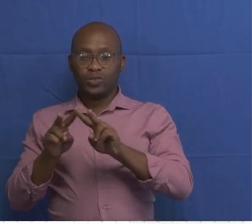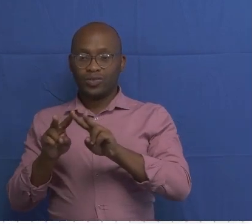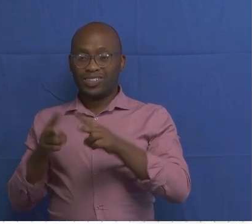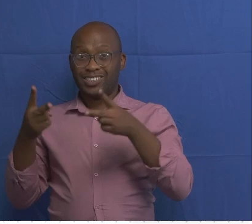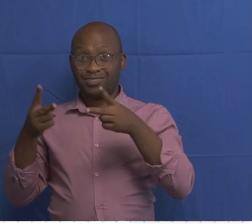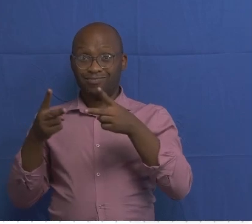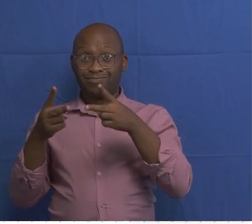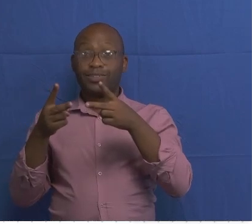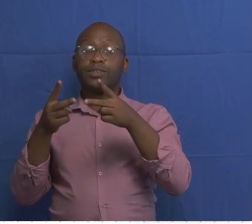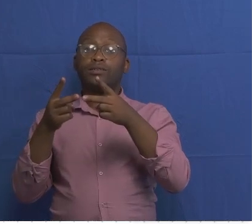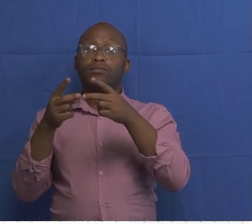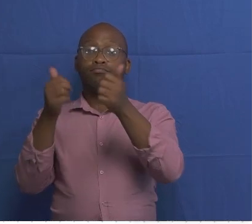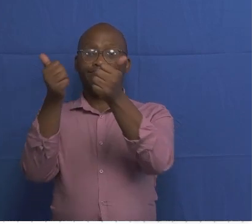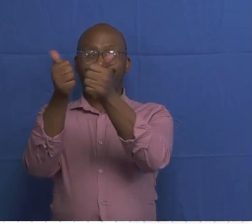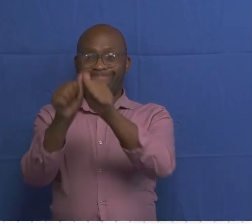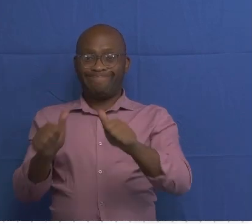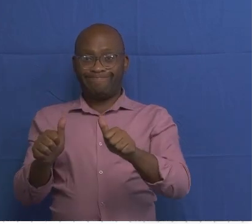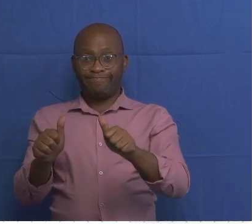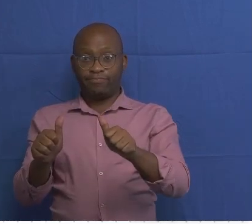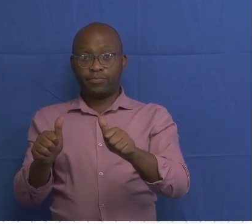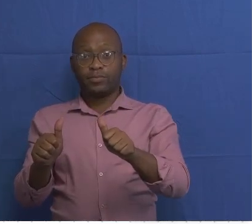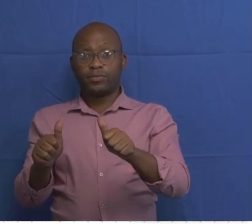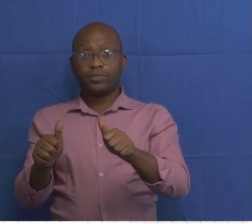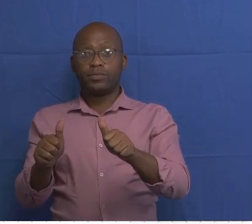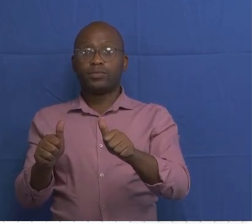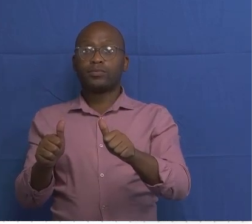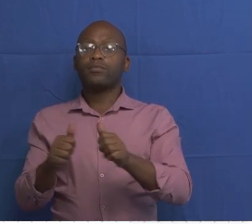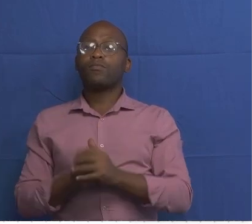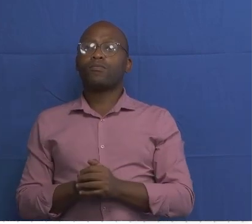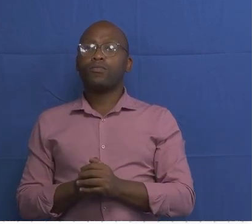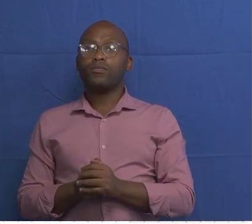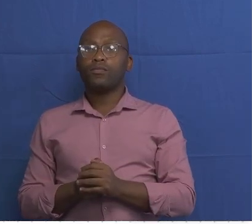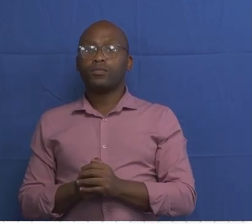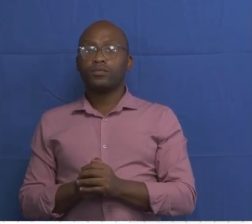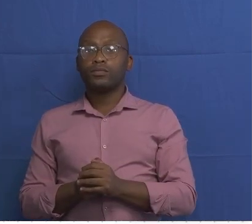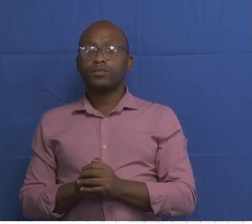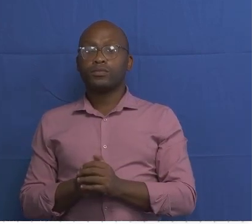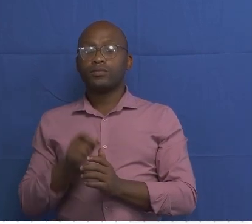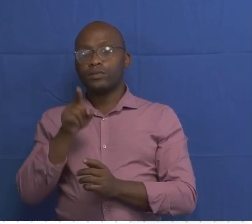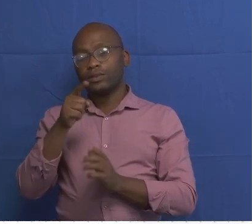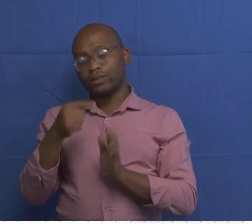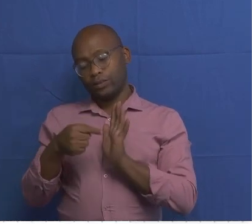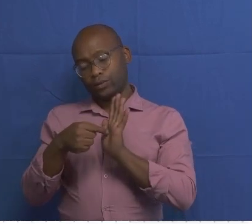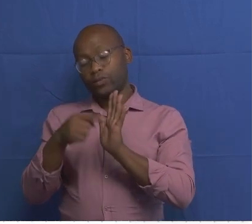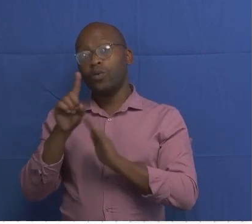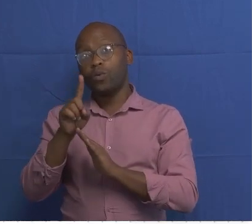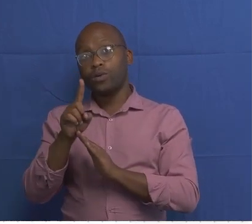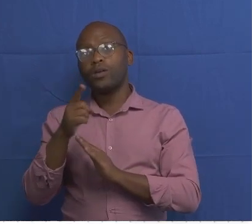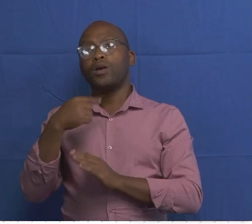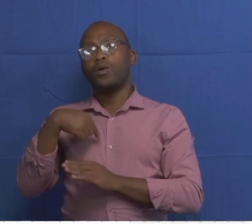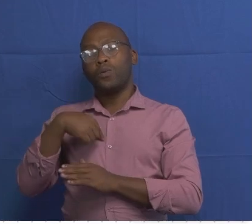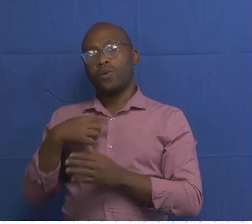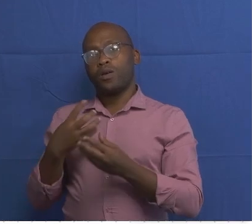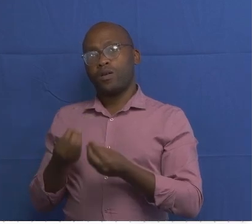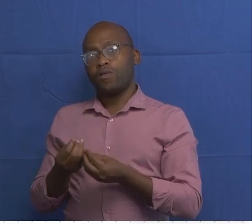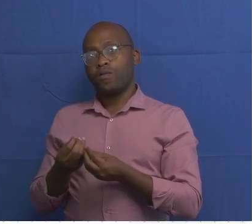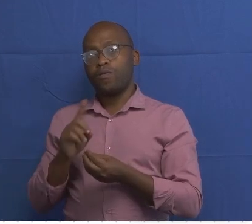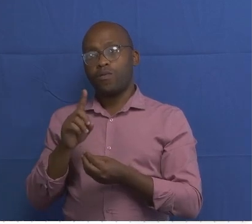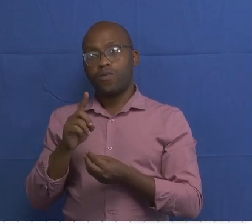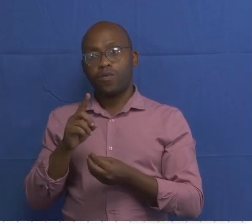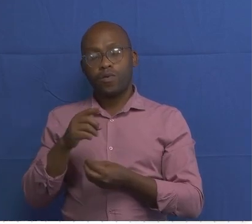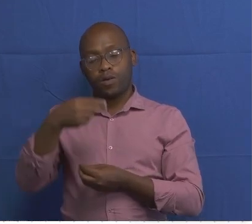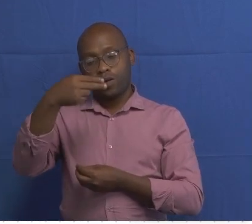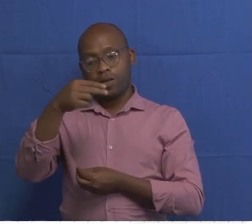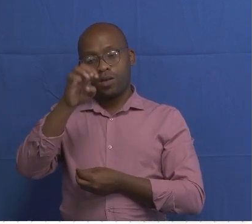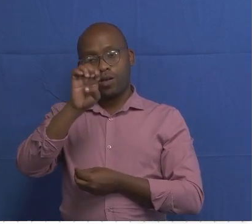So now if we are given now 2 different alleles there, it means that now it has to be